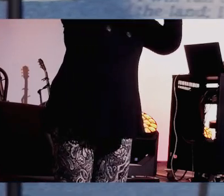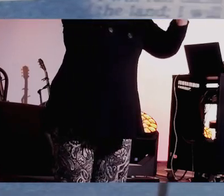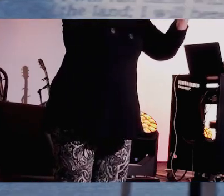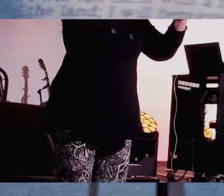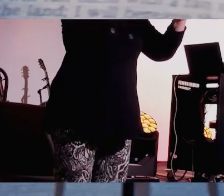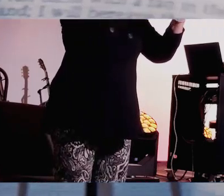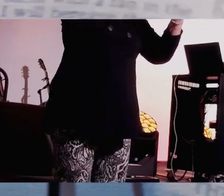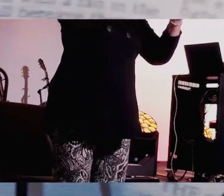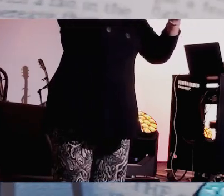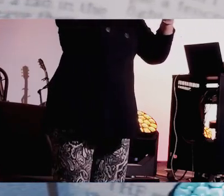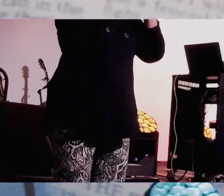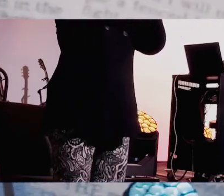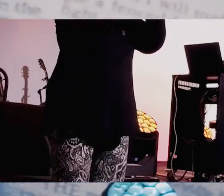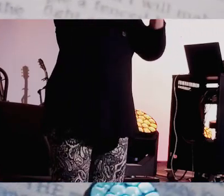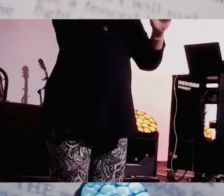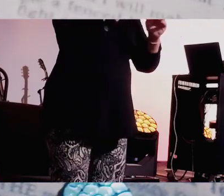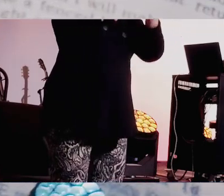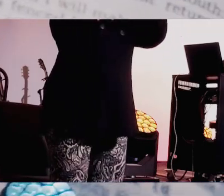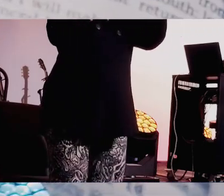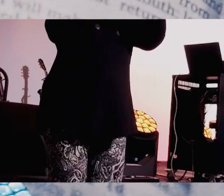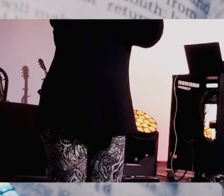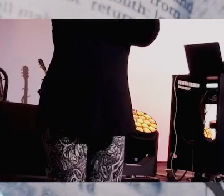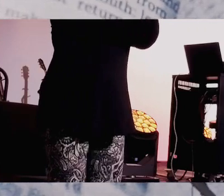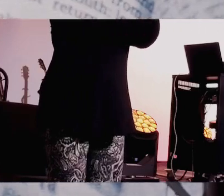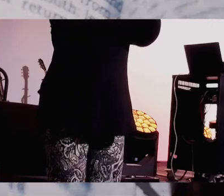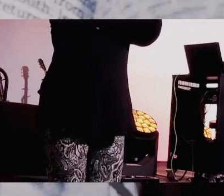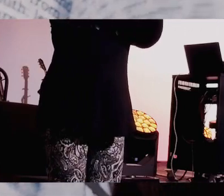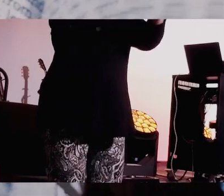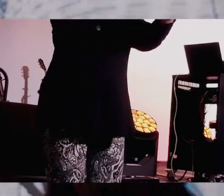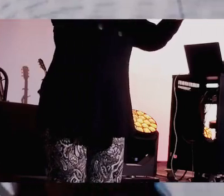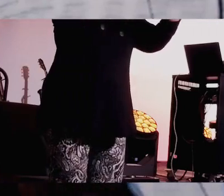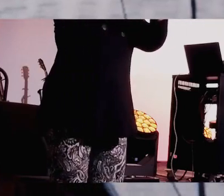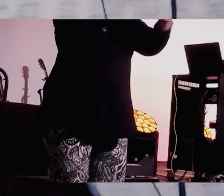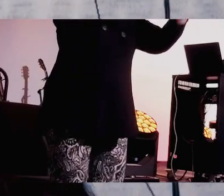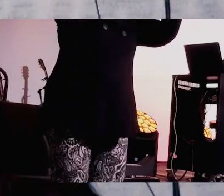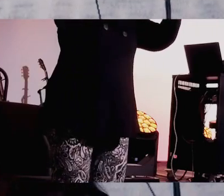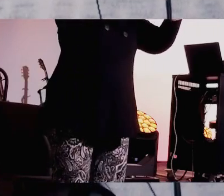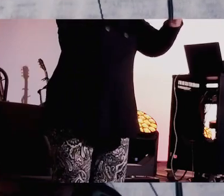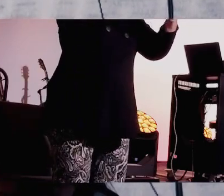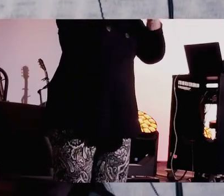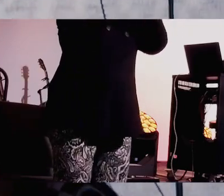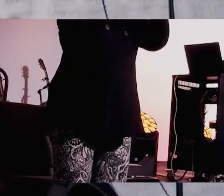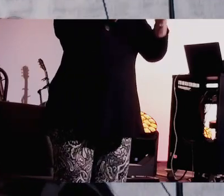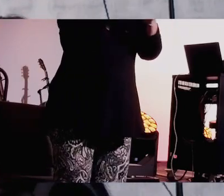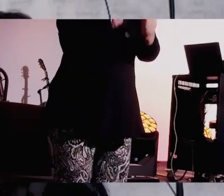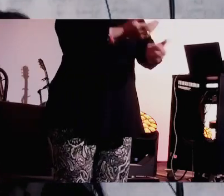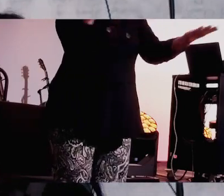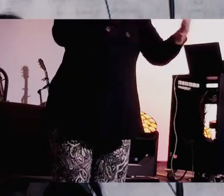And He points me, after the touch, after the revelation, after the deliverance, to everything that I need for my